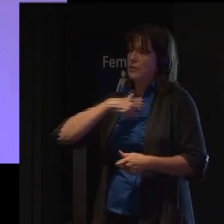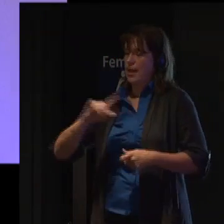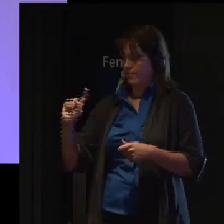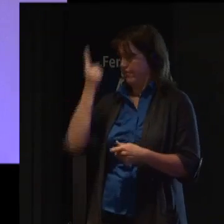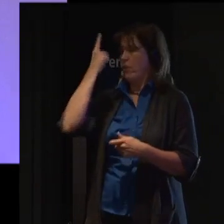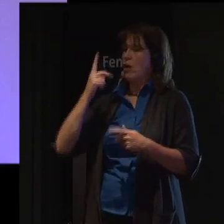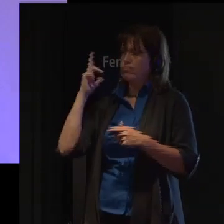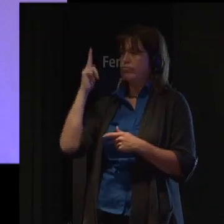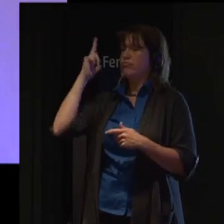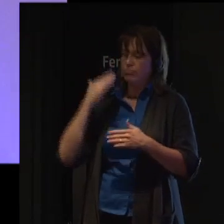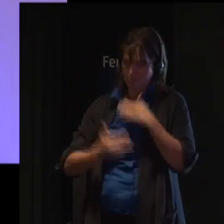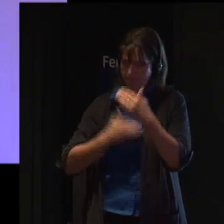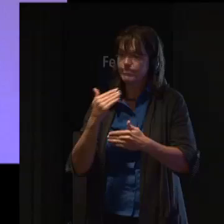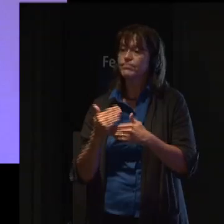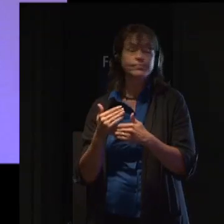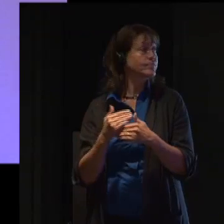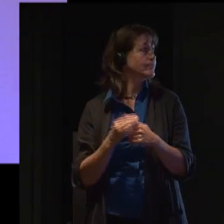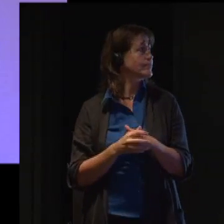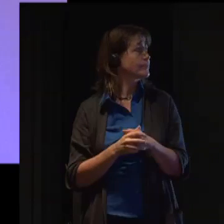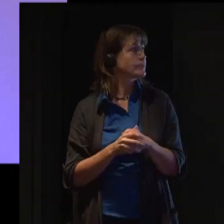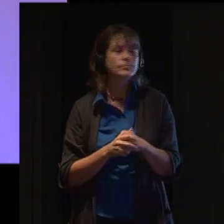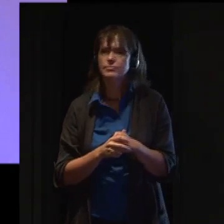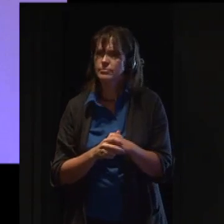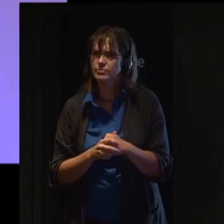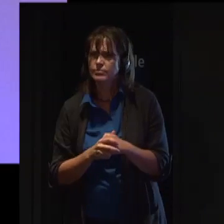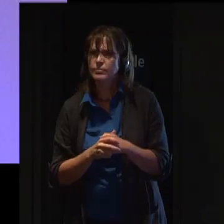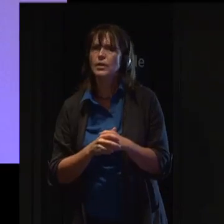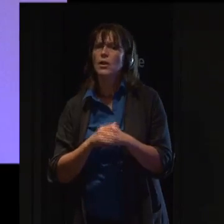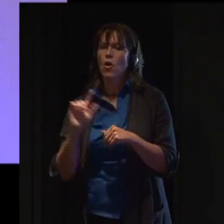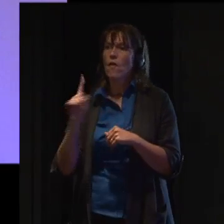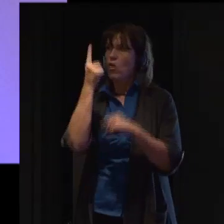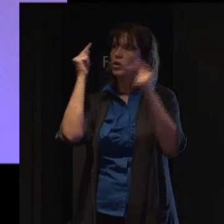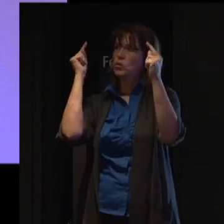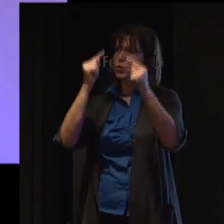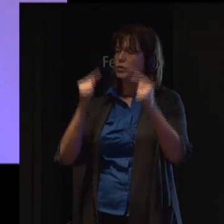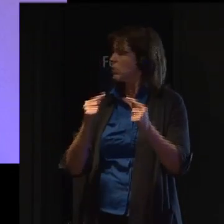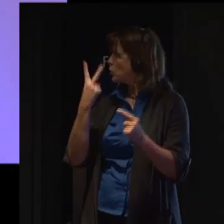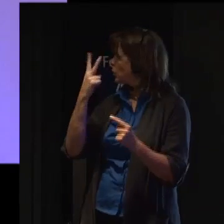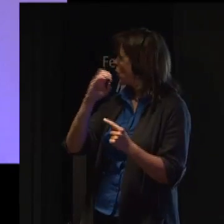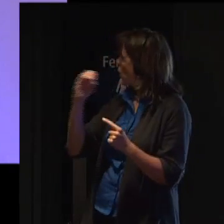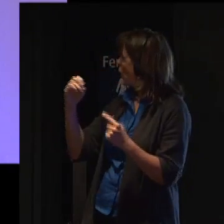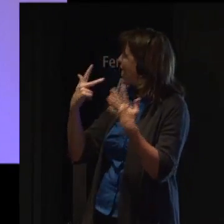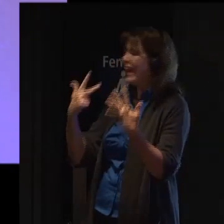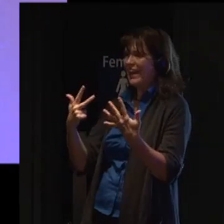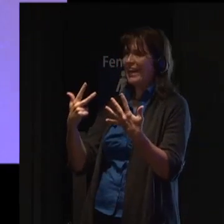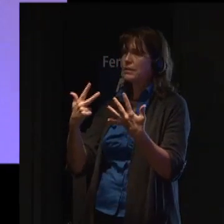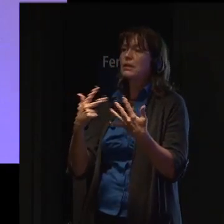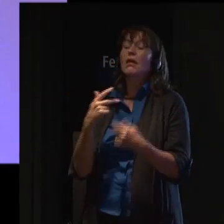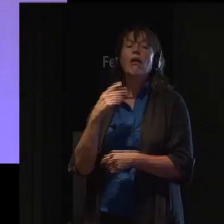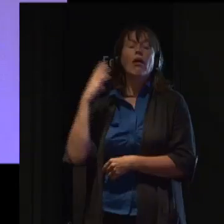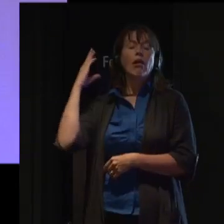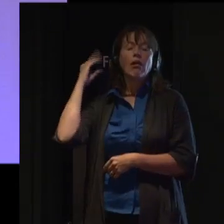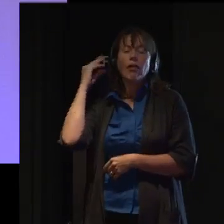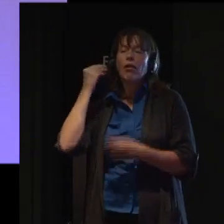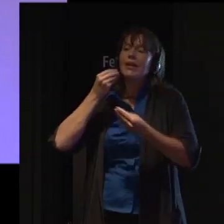the motto of this tournament, and 2008, the audio description of football matches of